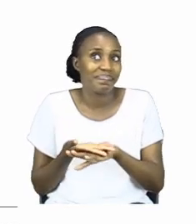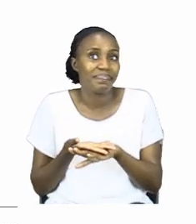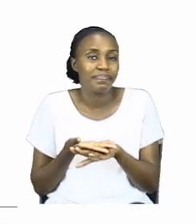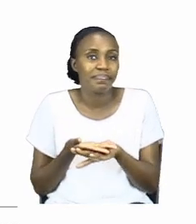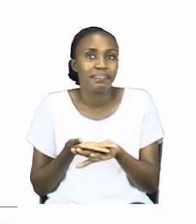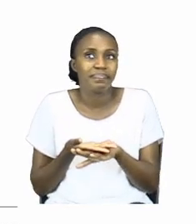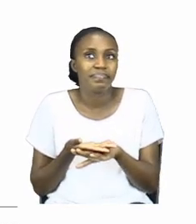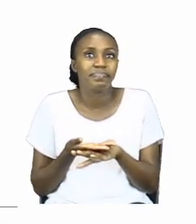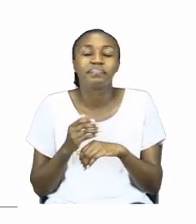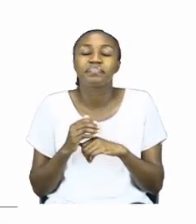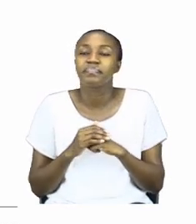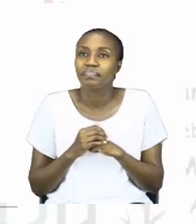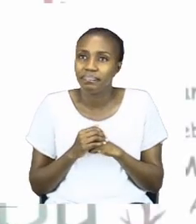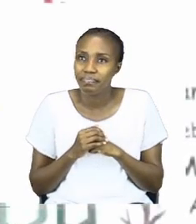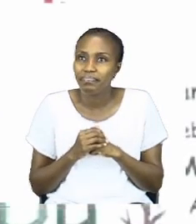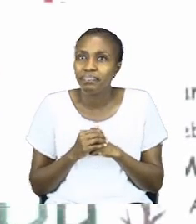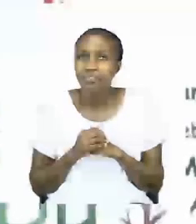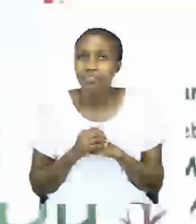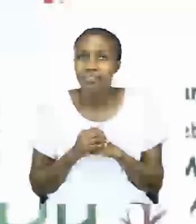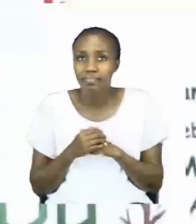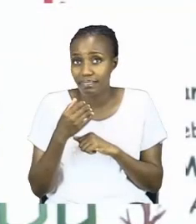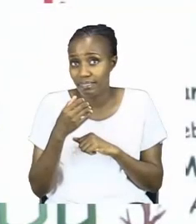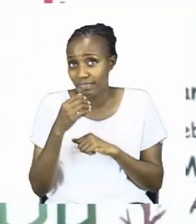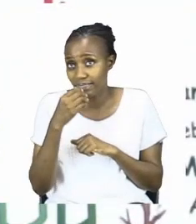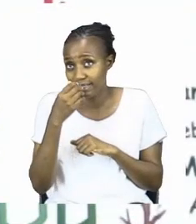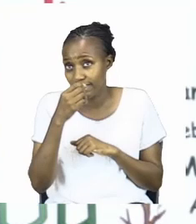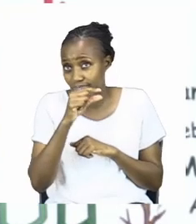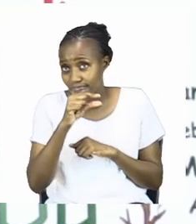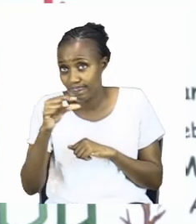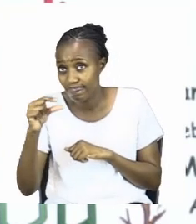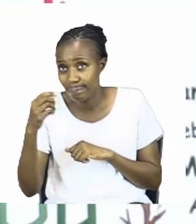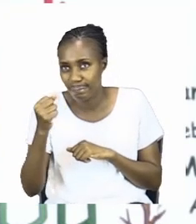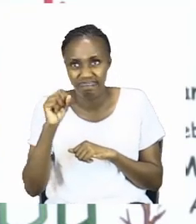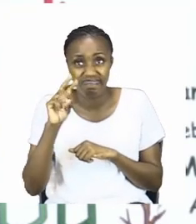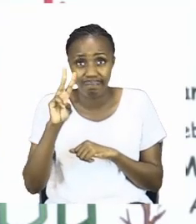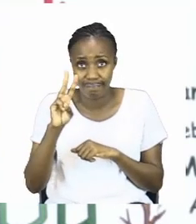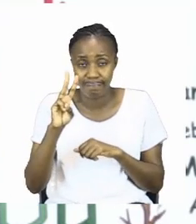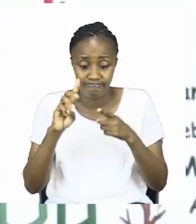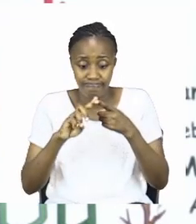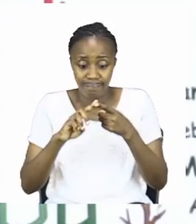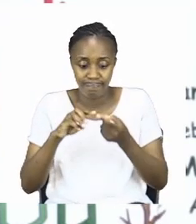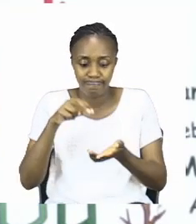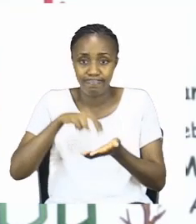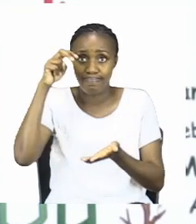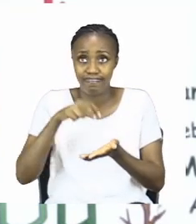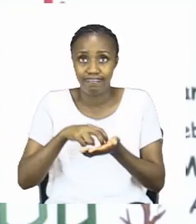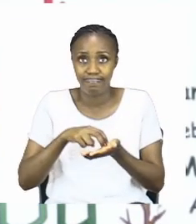Now remember, we have these words that we are going to be using for our sight words. Jump,